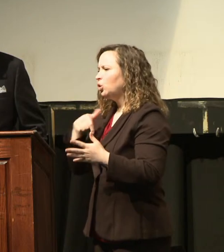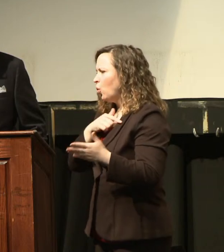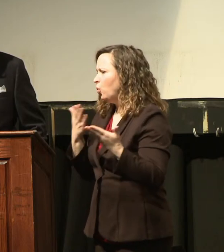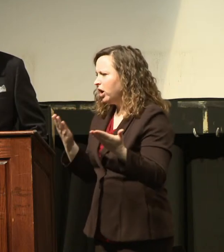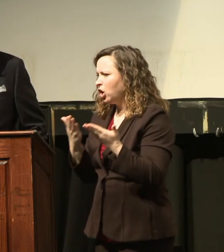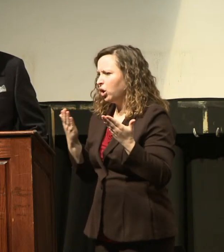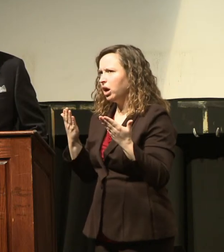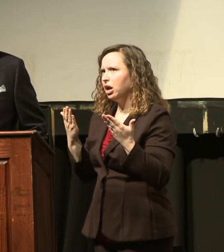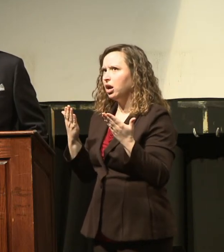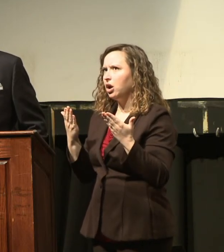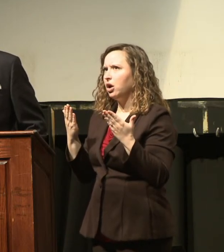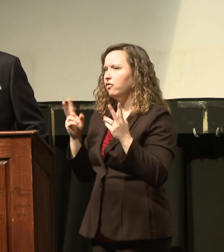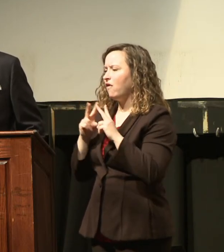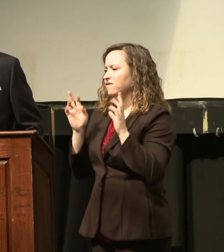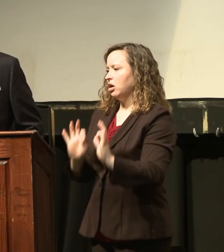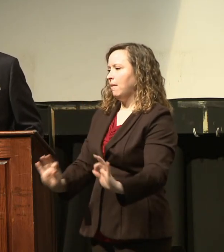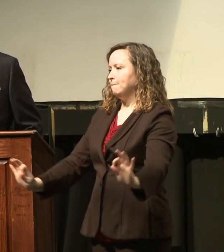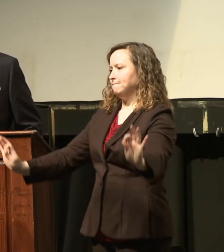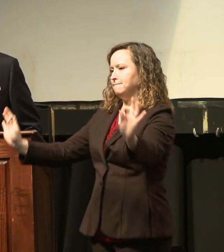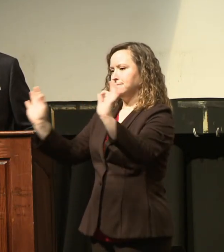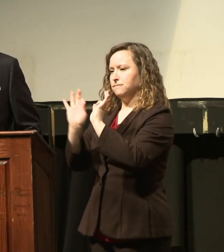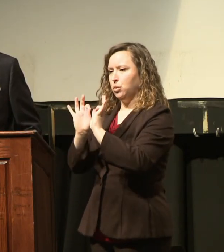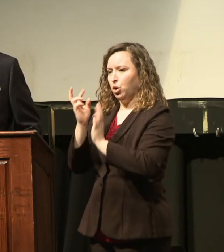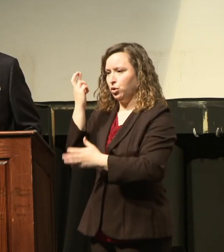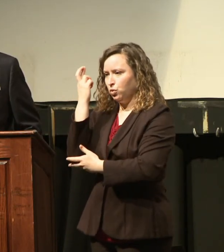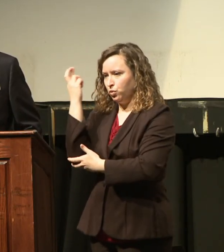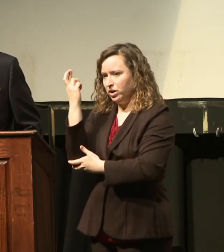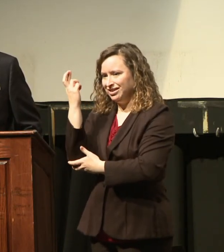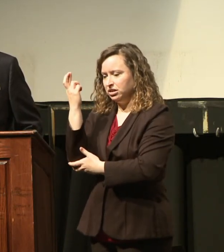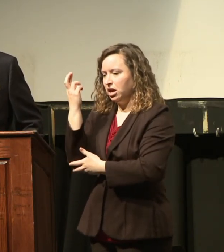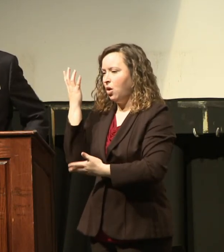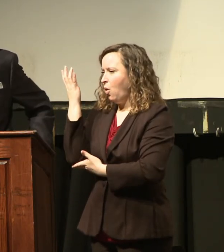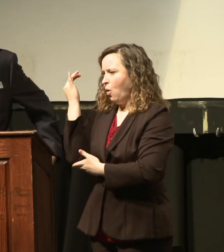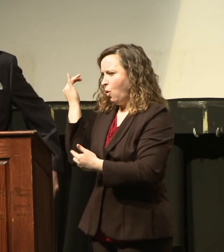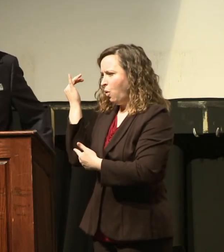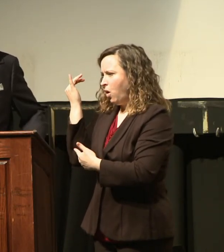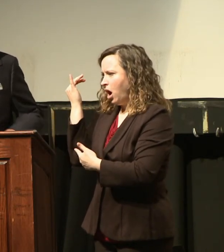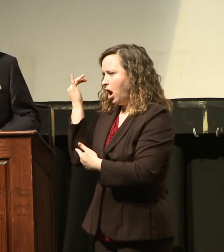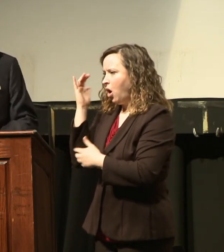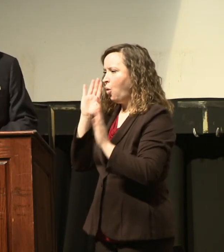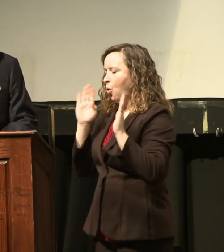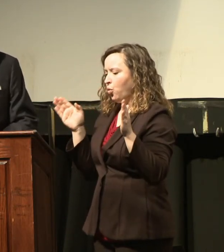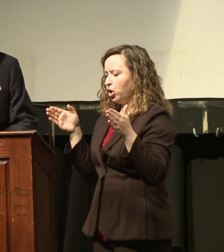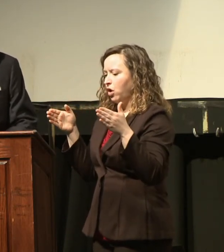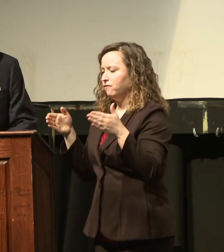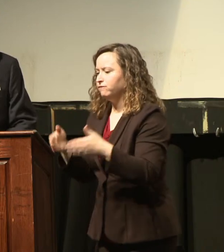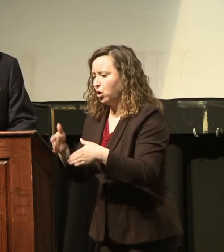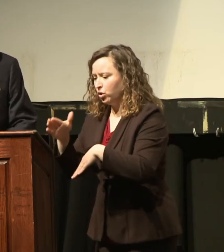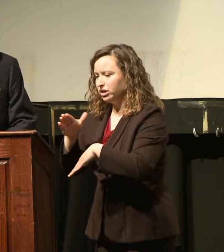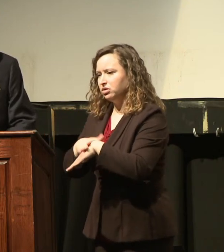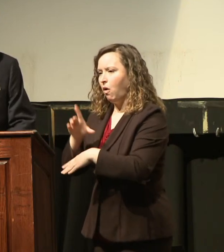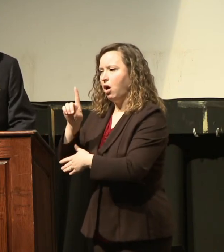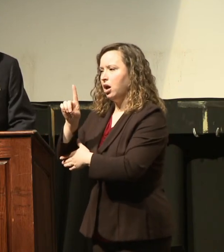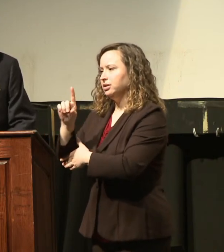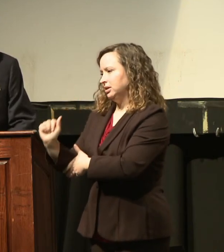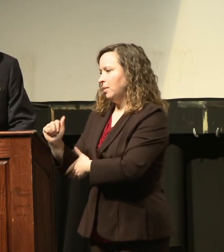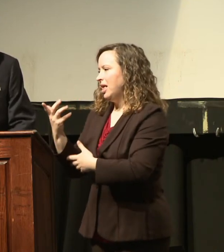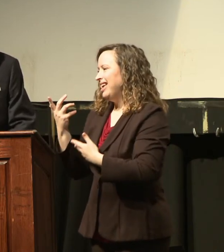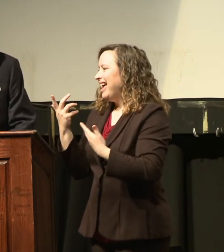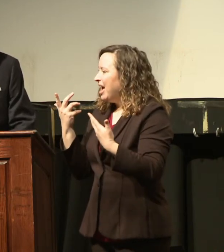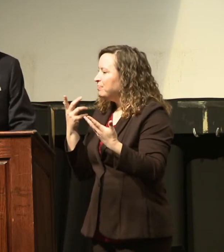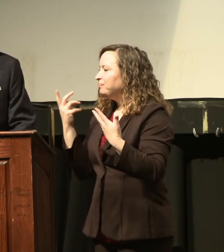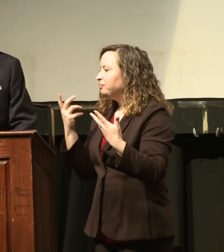very important reason, and that is to focus on low-incident disabilities. And initially, that was